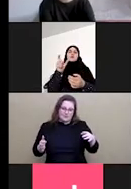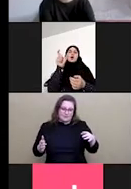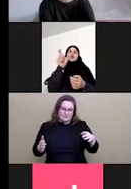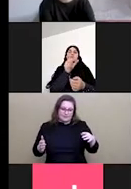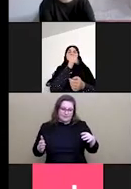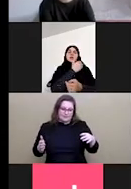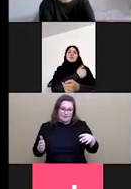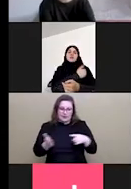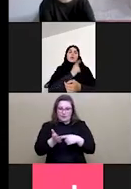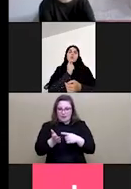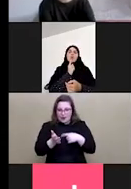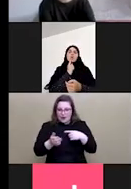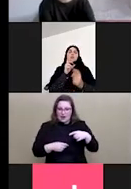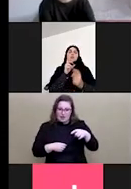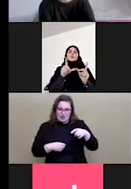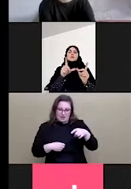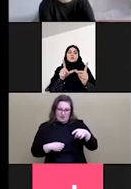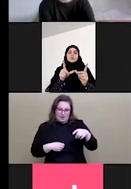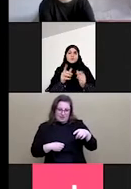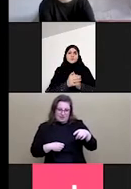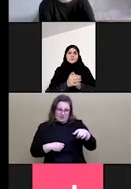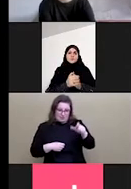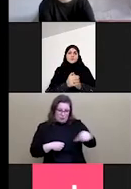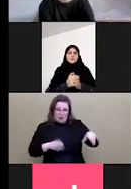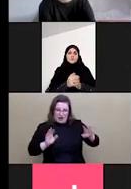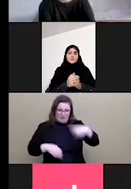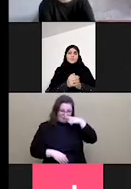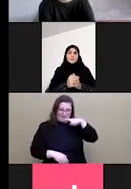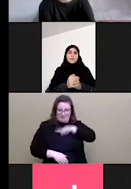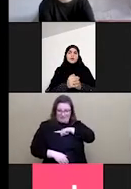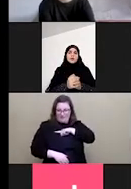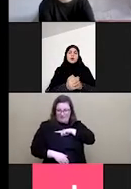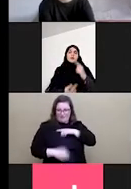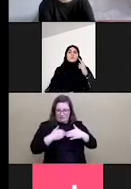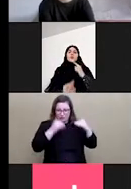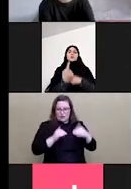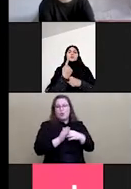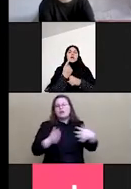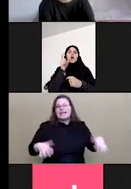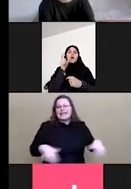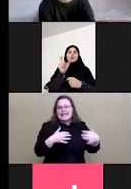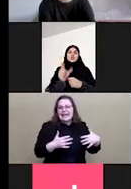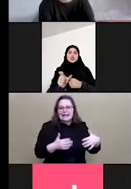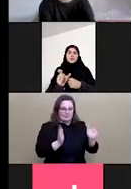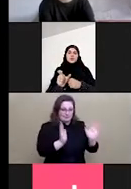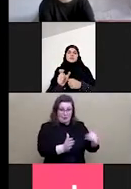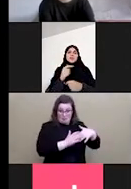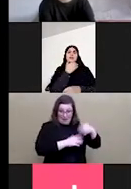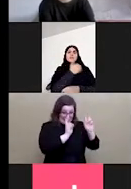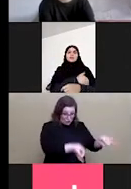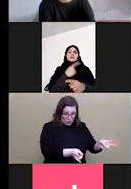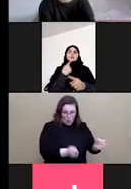who became persons with disabilities due to the war, as opposed to those who have disability